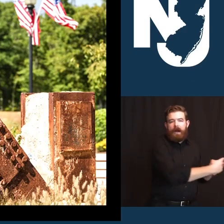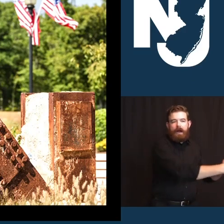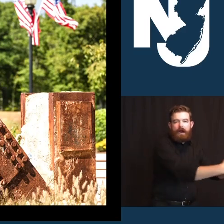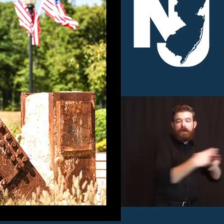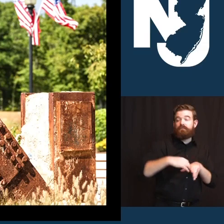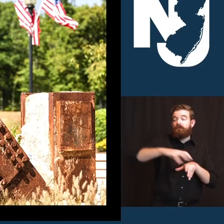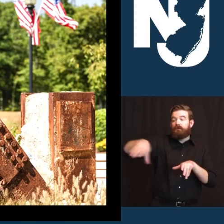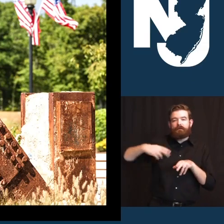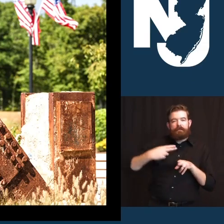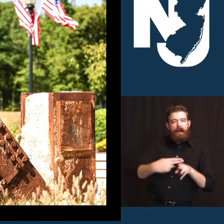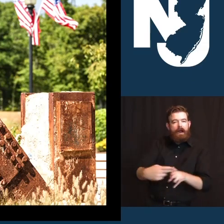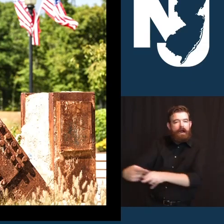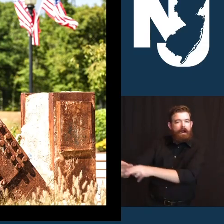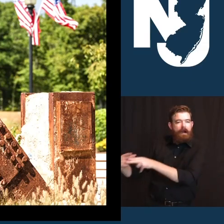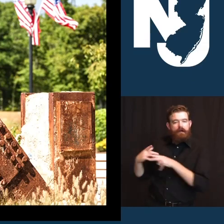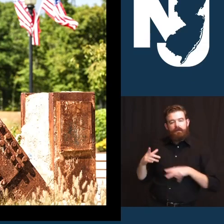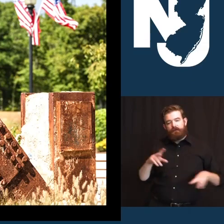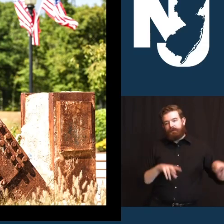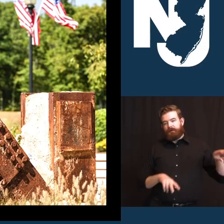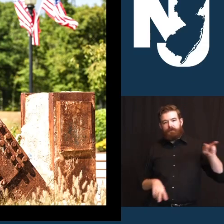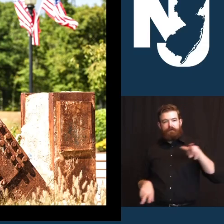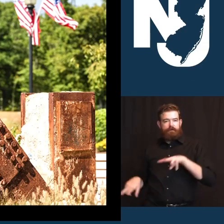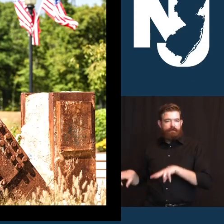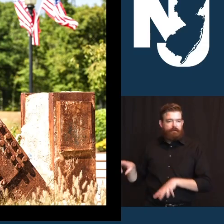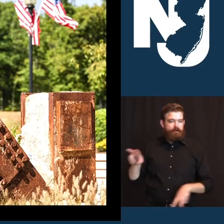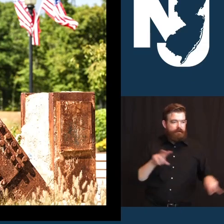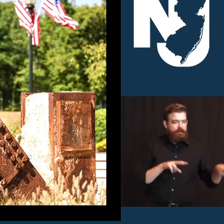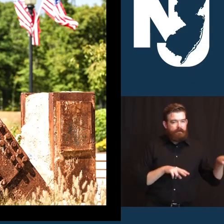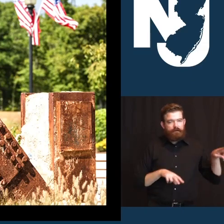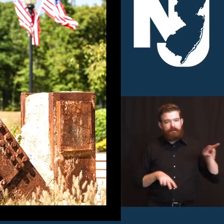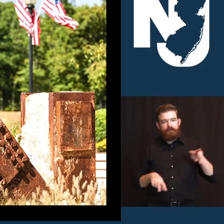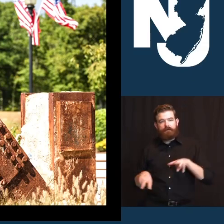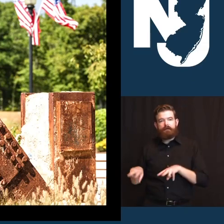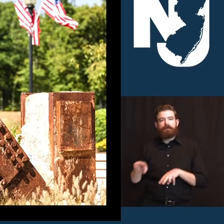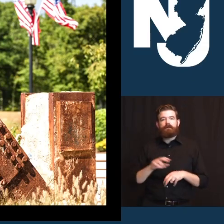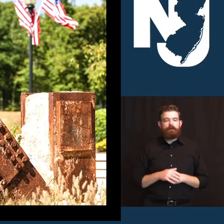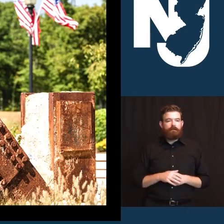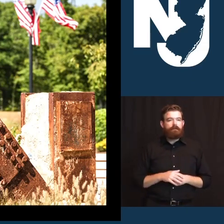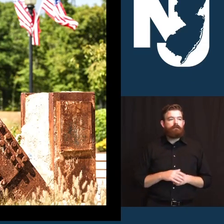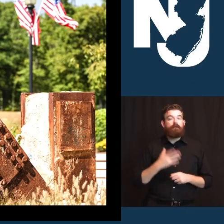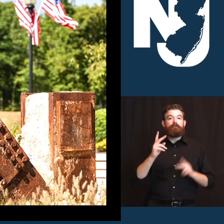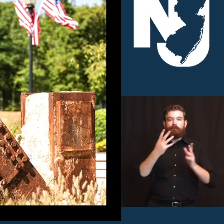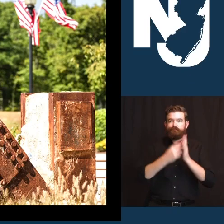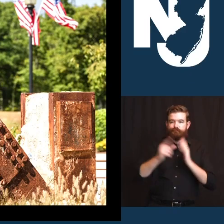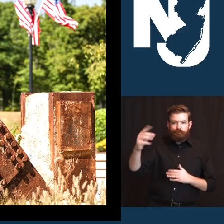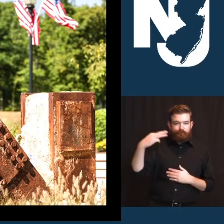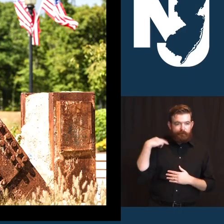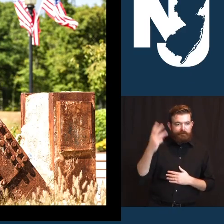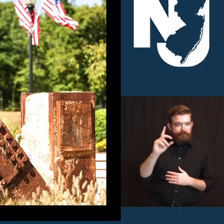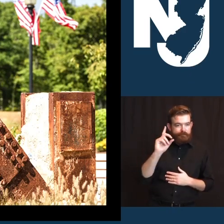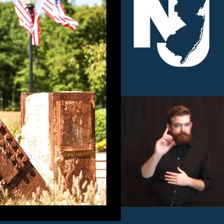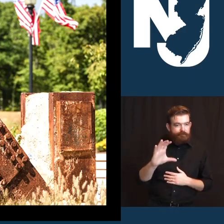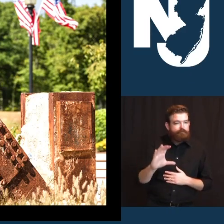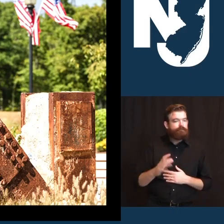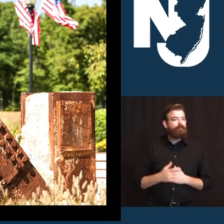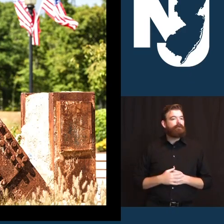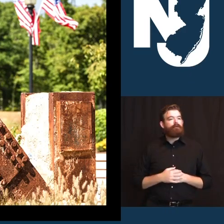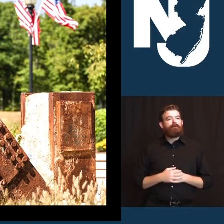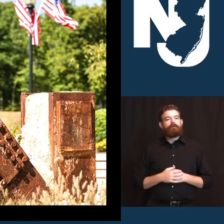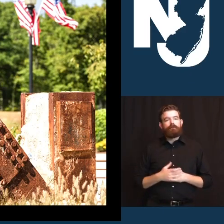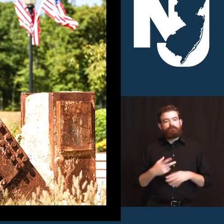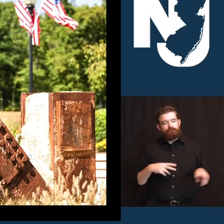and in Shanksville. And you just walk along and say to somebody very simply, who did you lose that day? Who